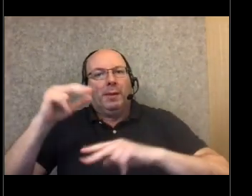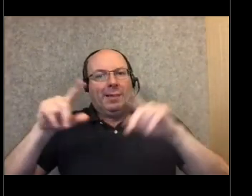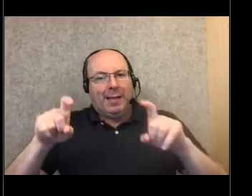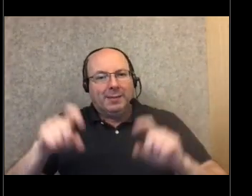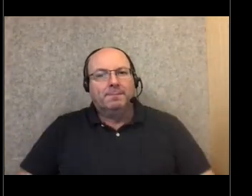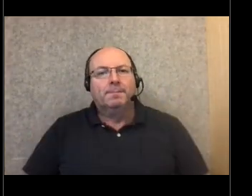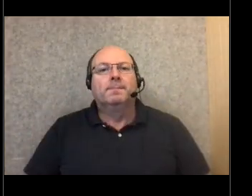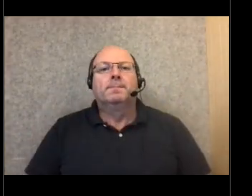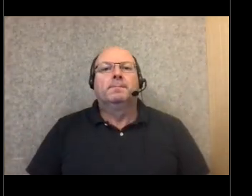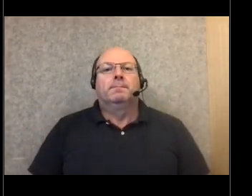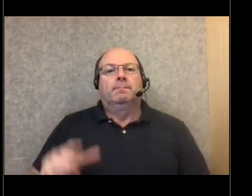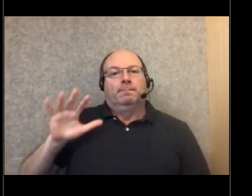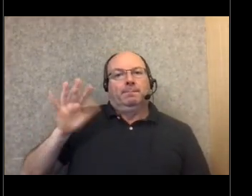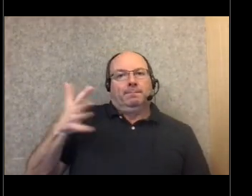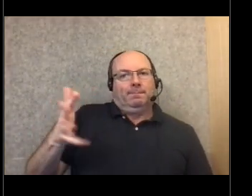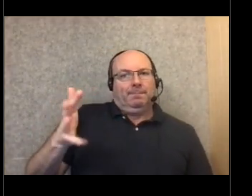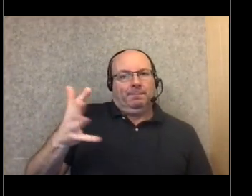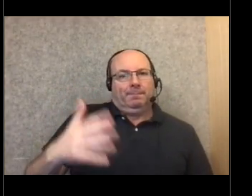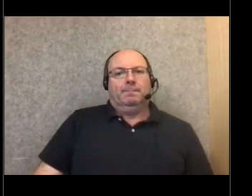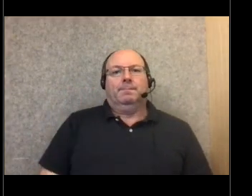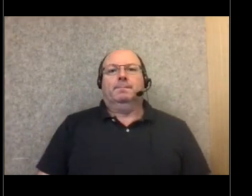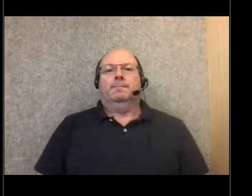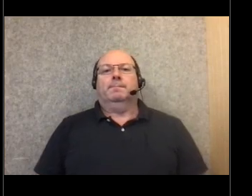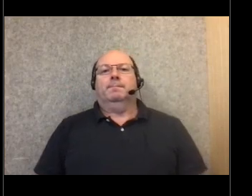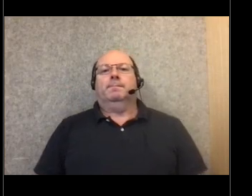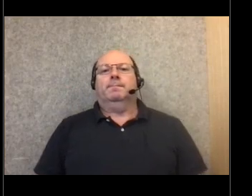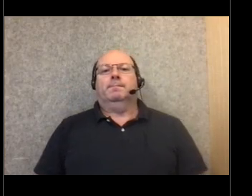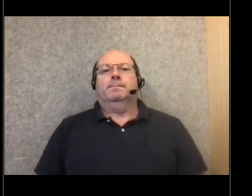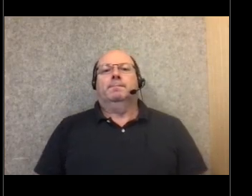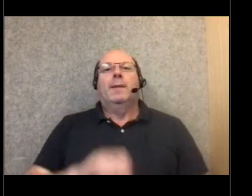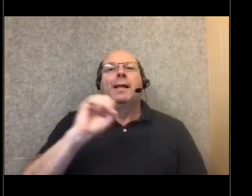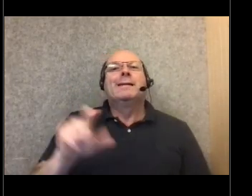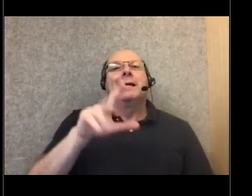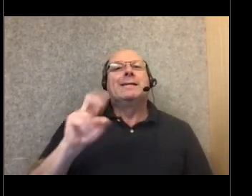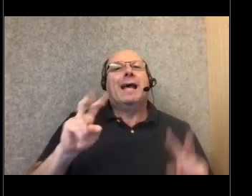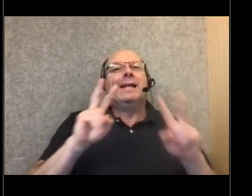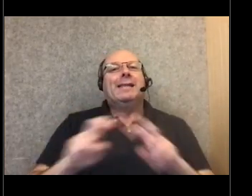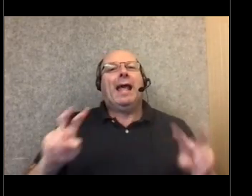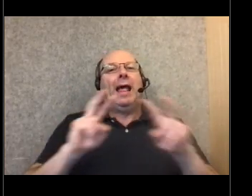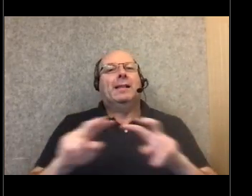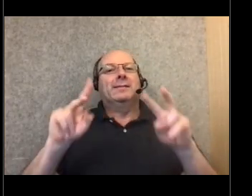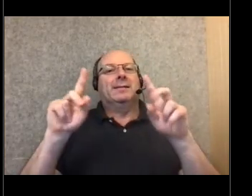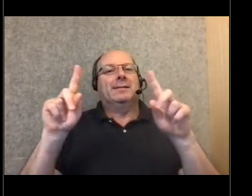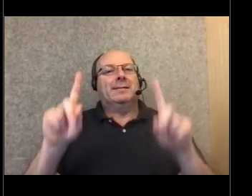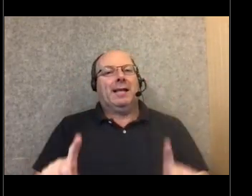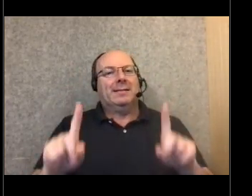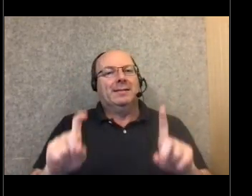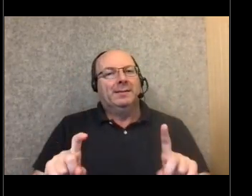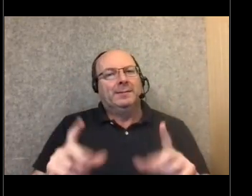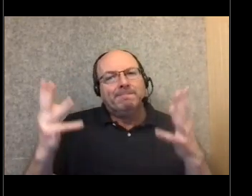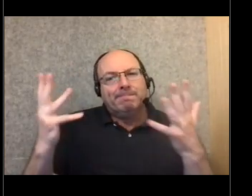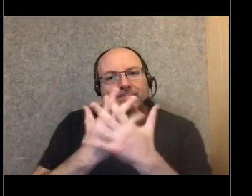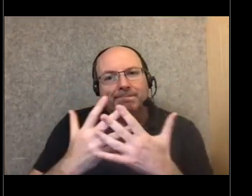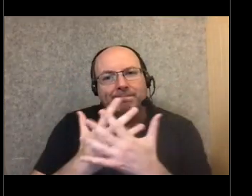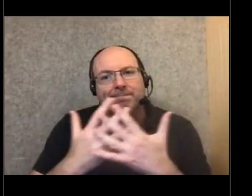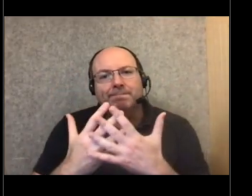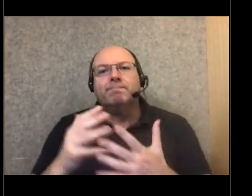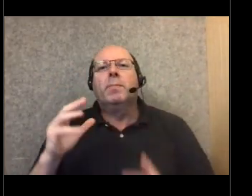Knowledge check 5. The site analysis test evaluates